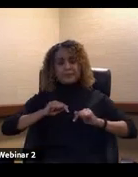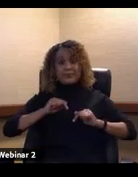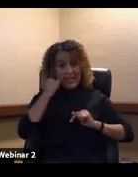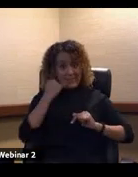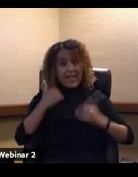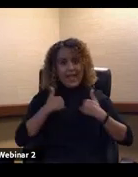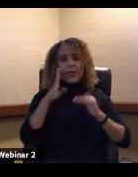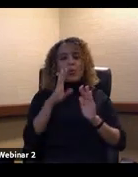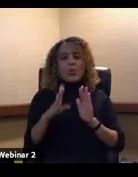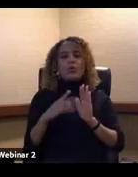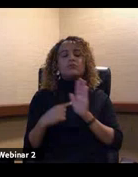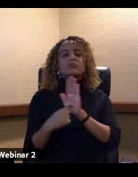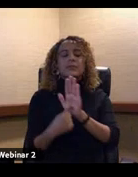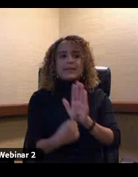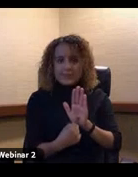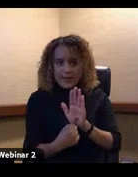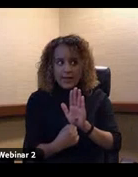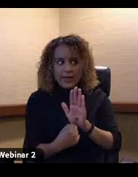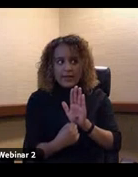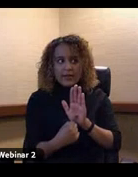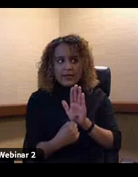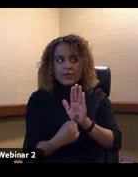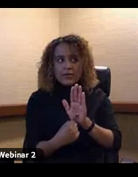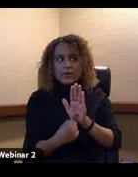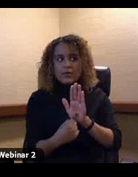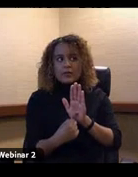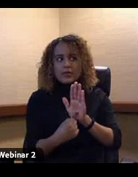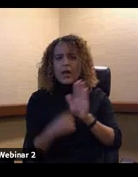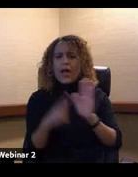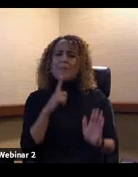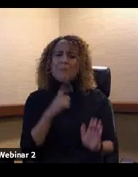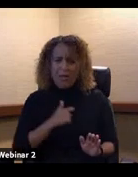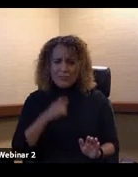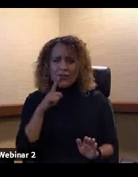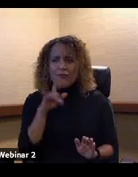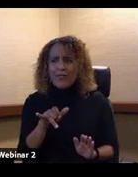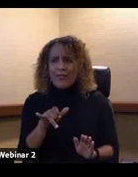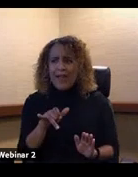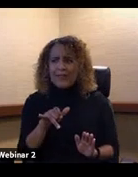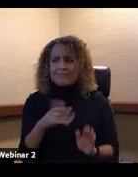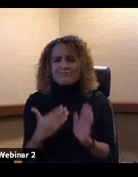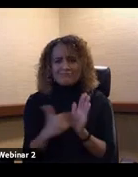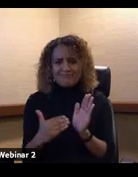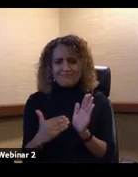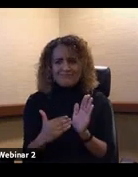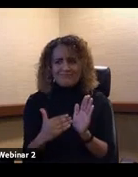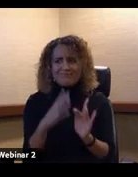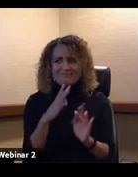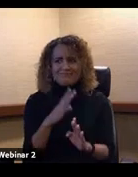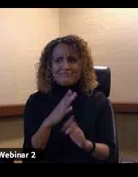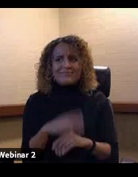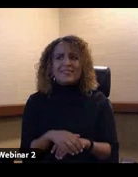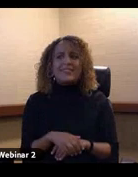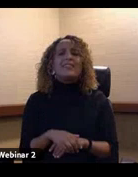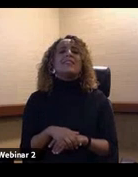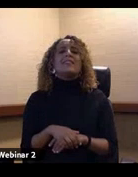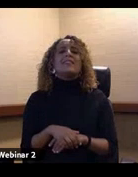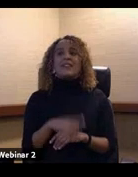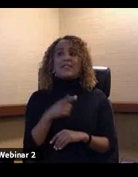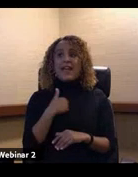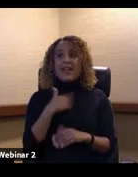they would indicate that they also, I do apologize for that. If they have, they also have to indicate